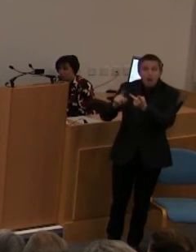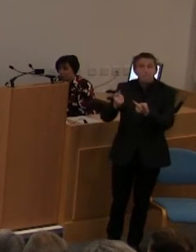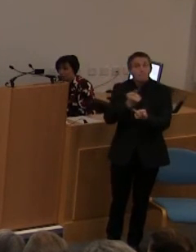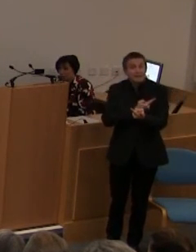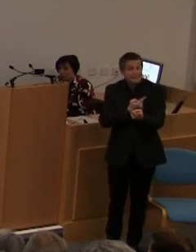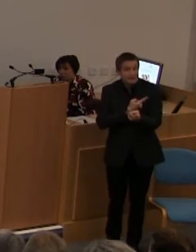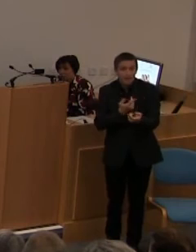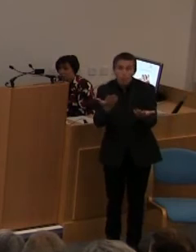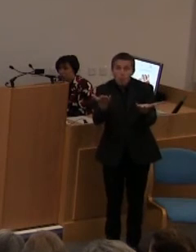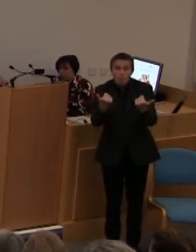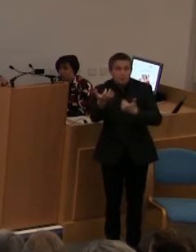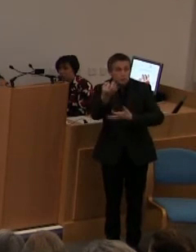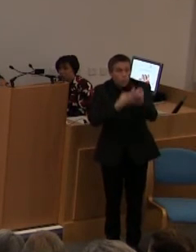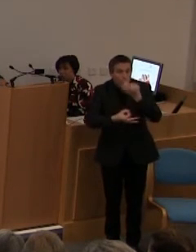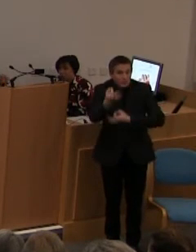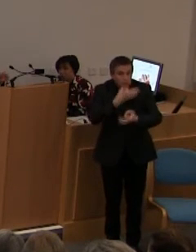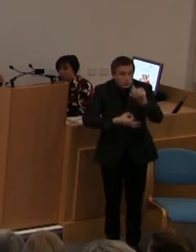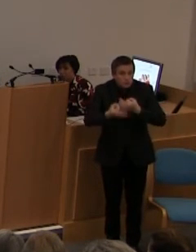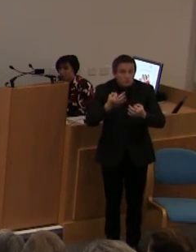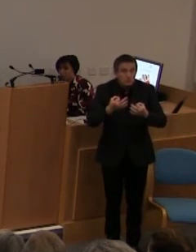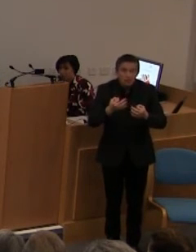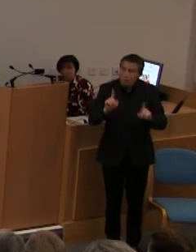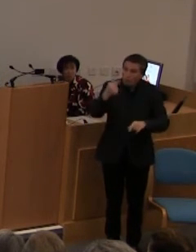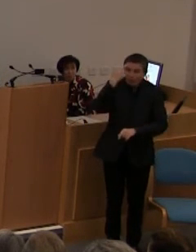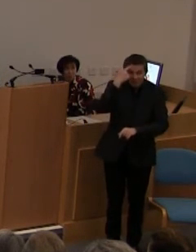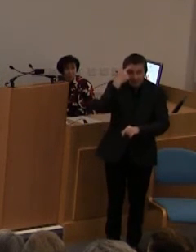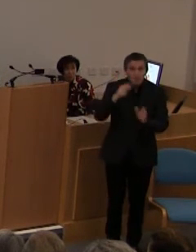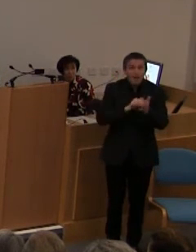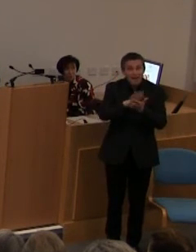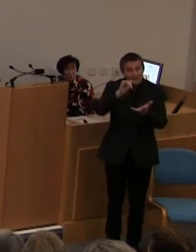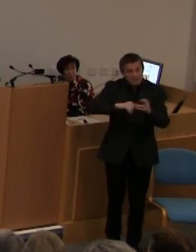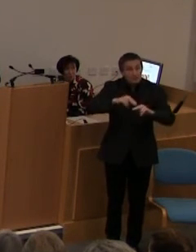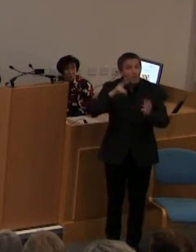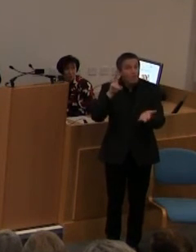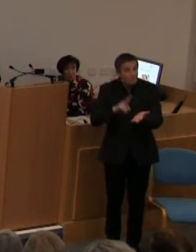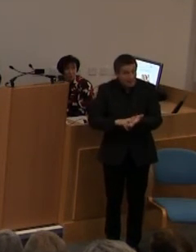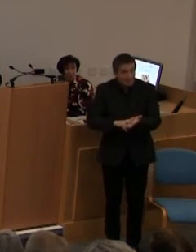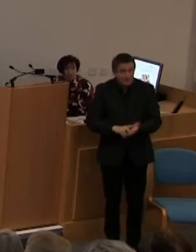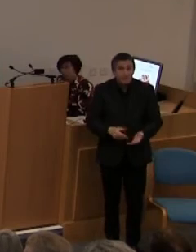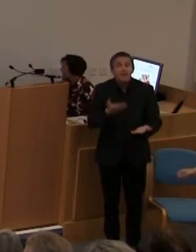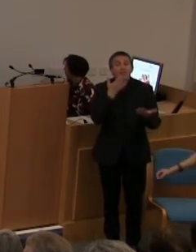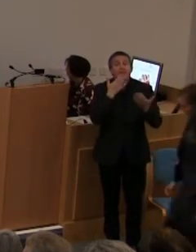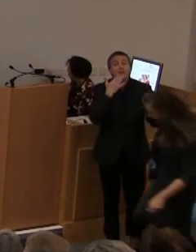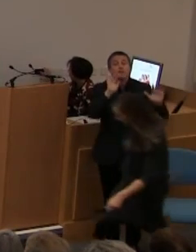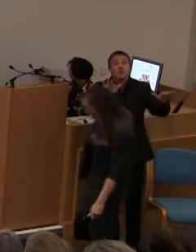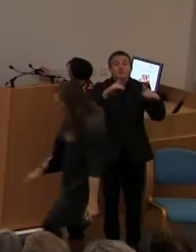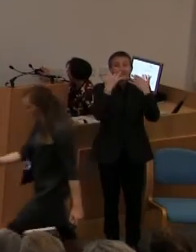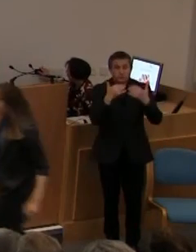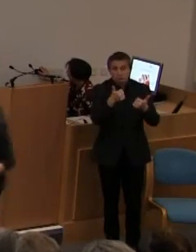questions, your comments about how good or otherwise we're delivering services in Forth Valley. Thanks very much for